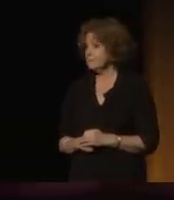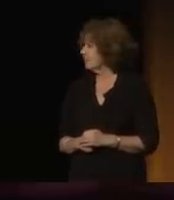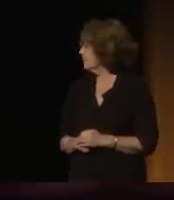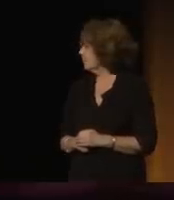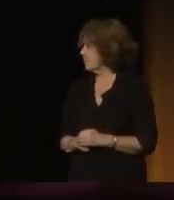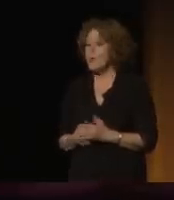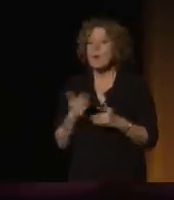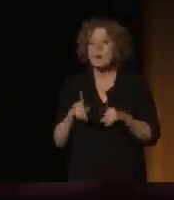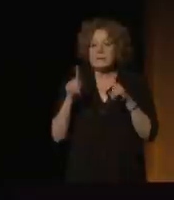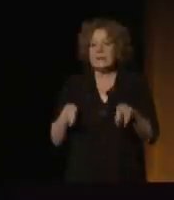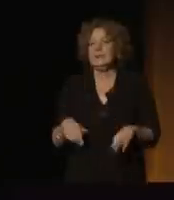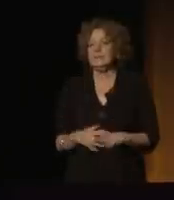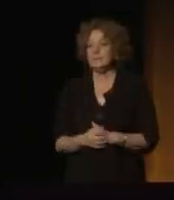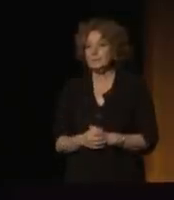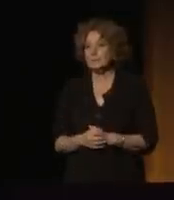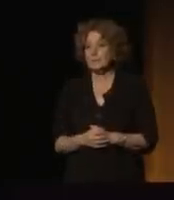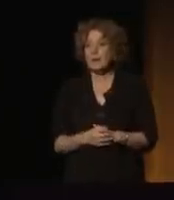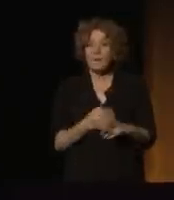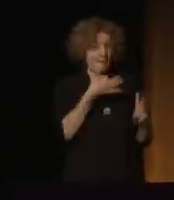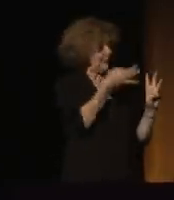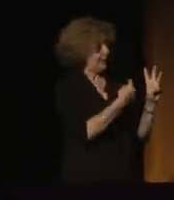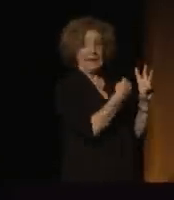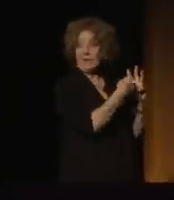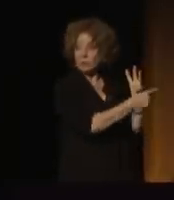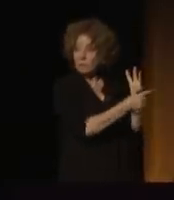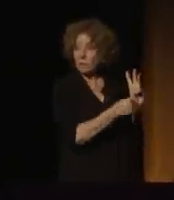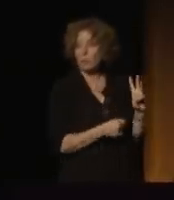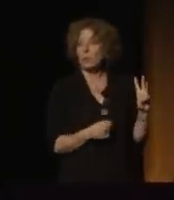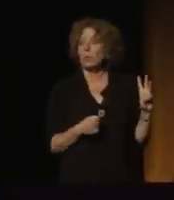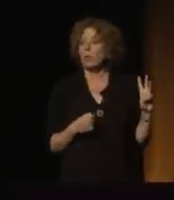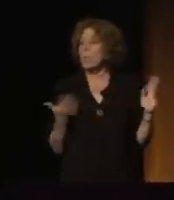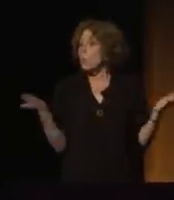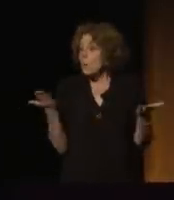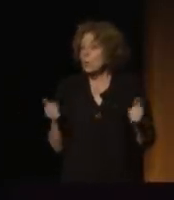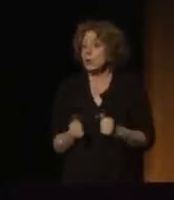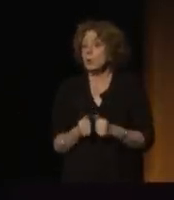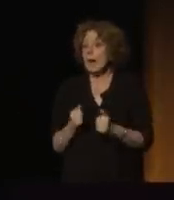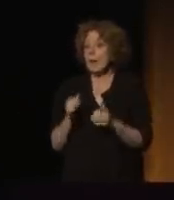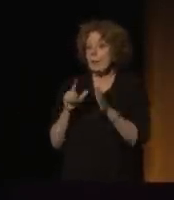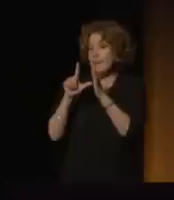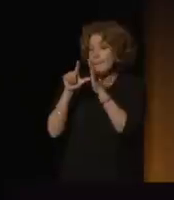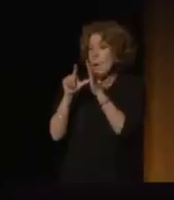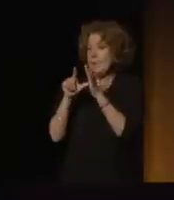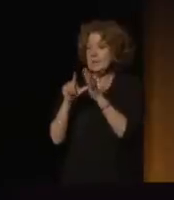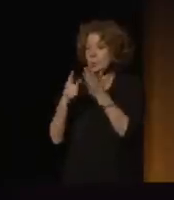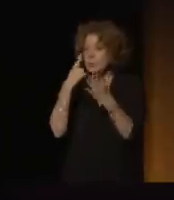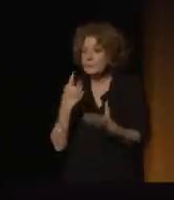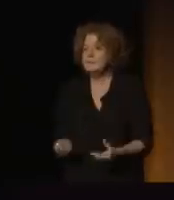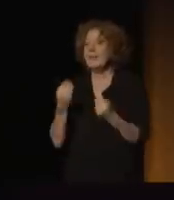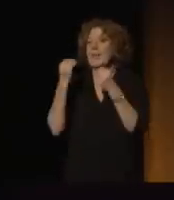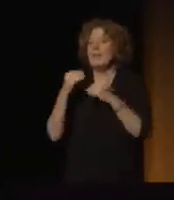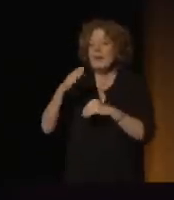I want to start, first of all, by asking each of you where you were at the moment that you discovered that Donald